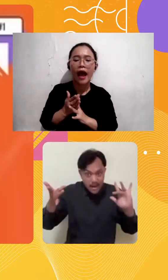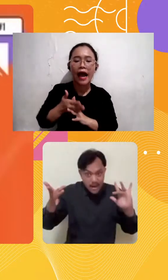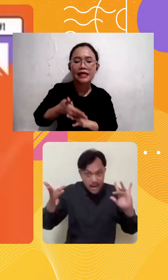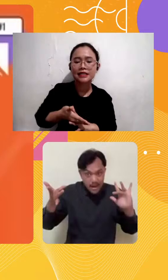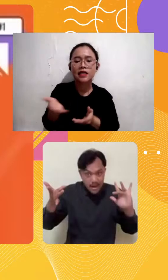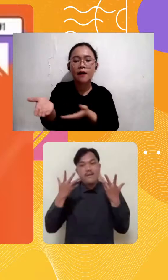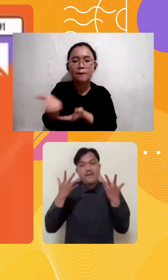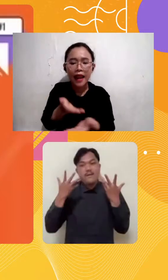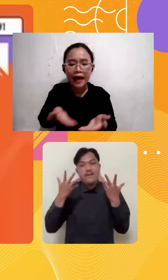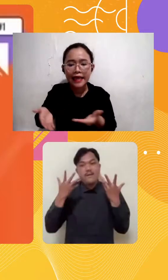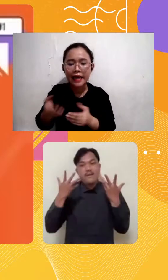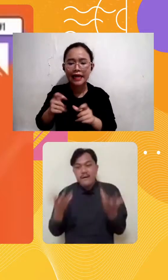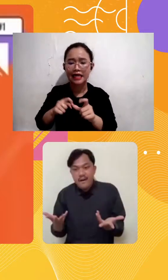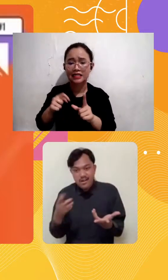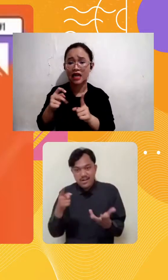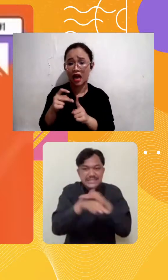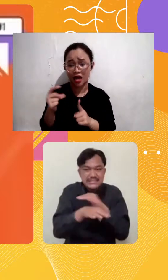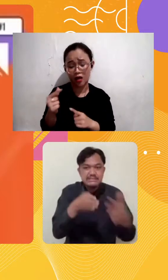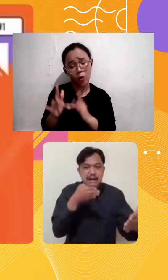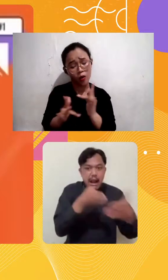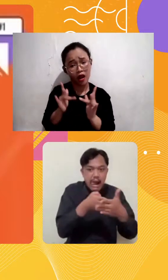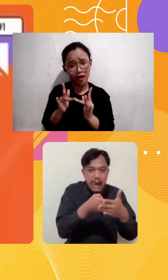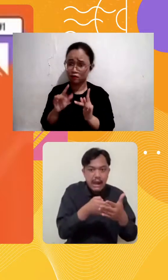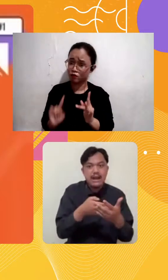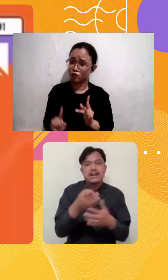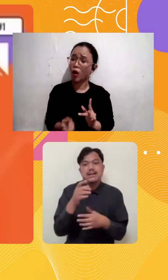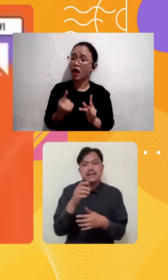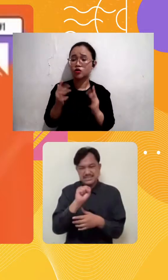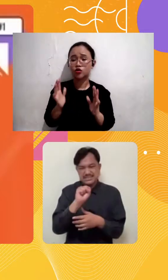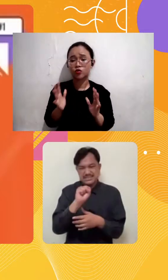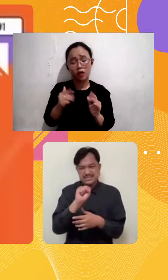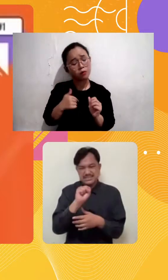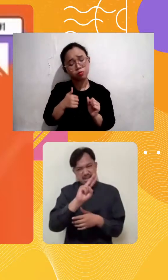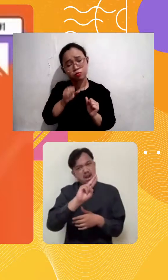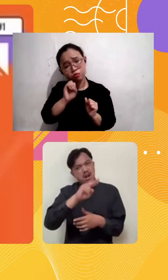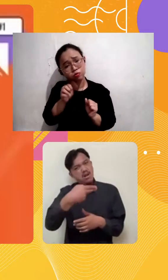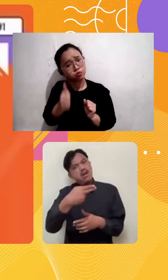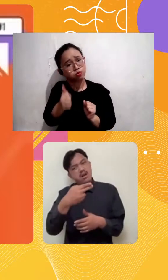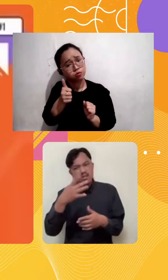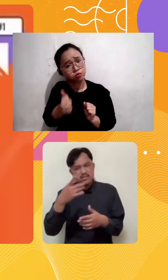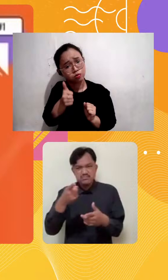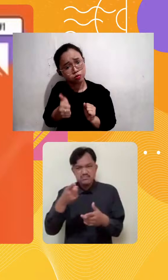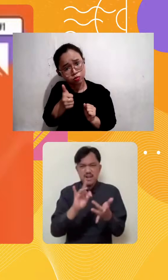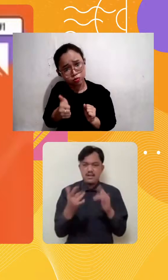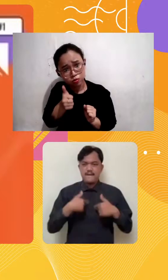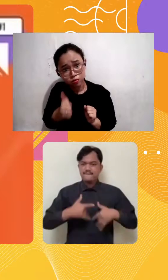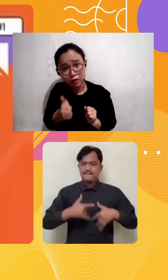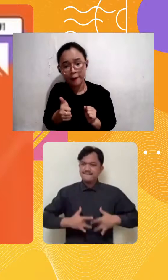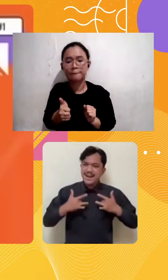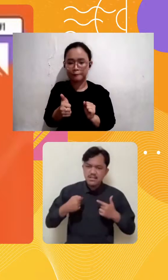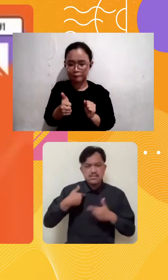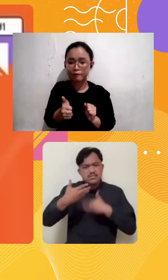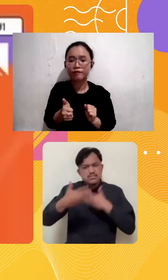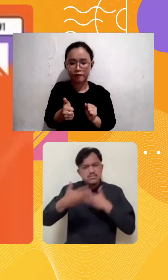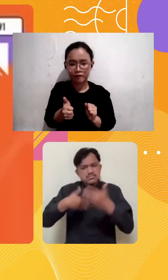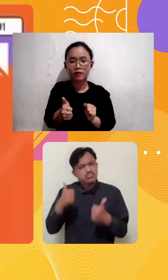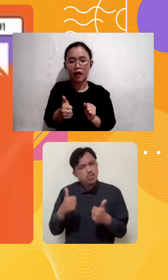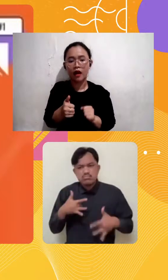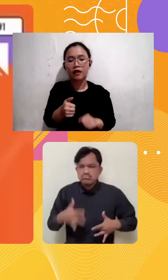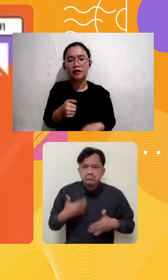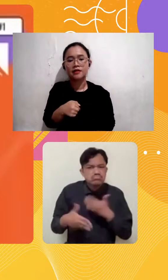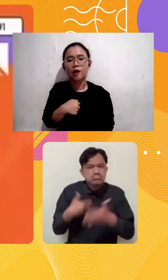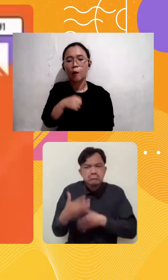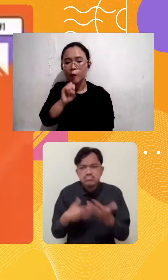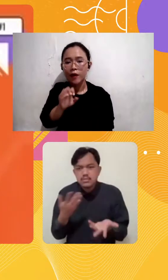that we can access through online. Yep, that I would say. It's a little bit vague, but I would love to hear